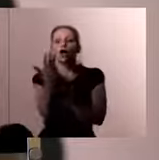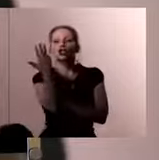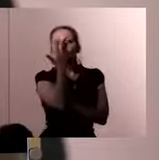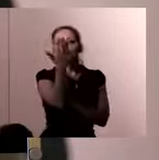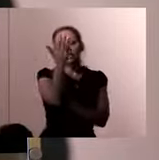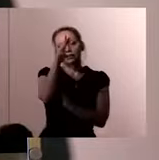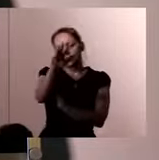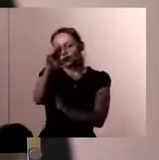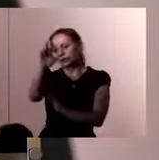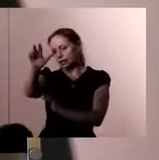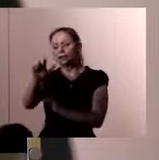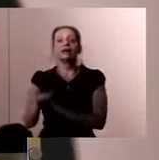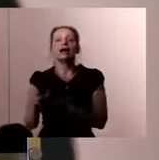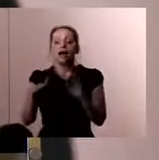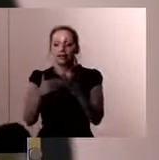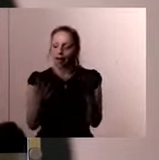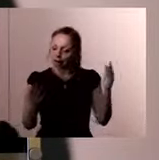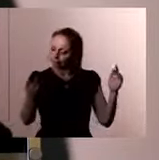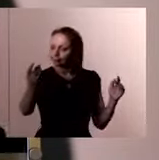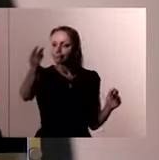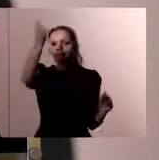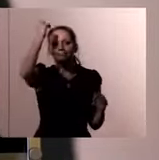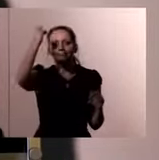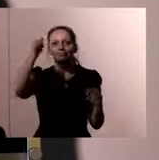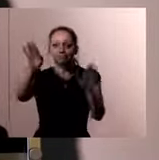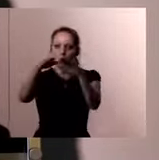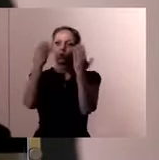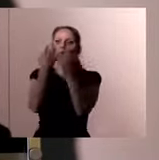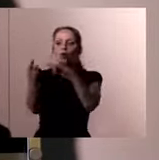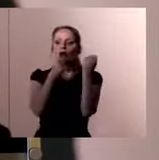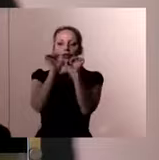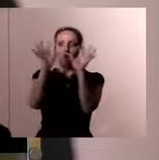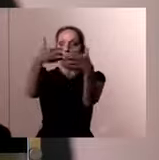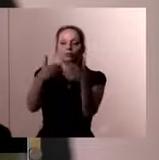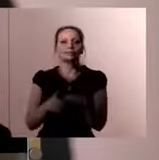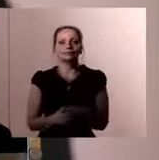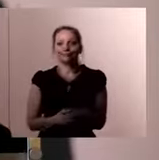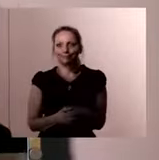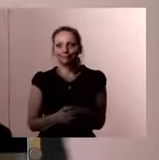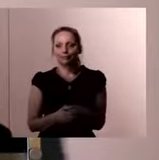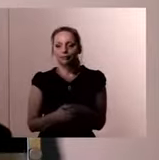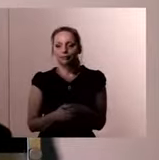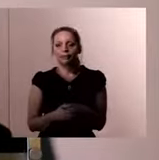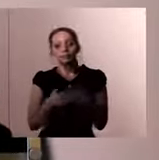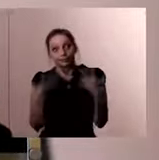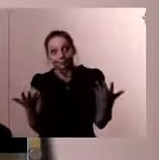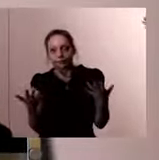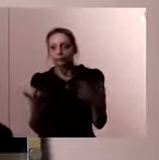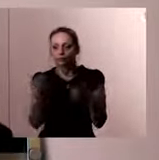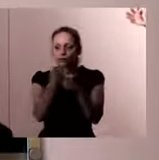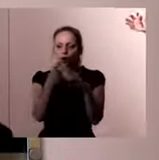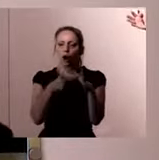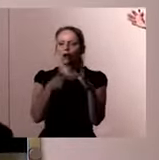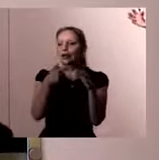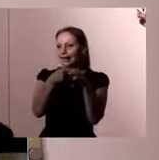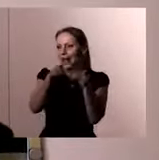means is that we now have instantaneous global lies. So to a large extent, Gabby,